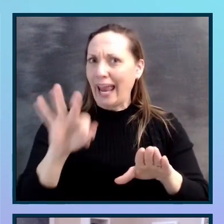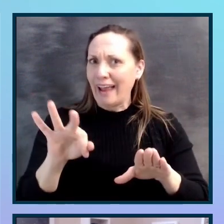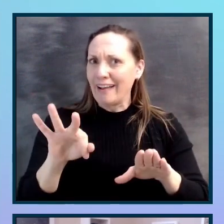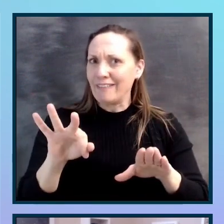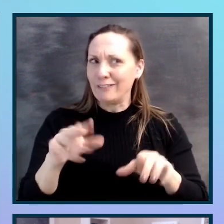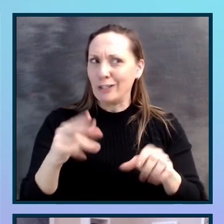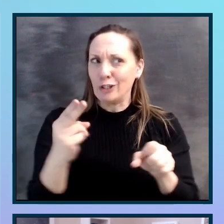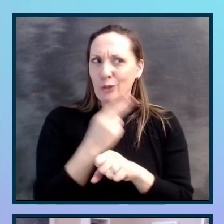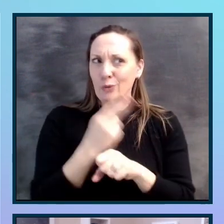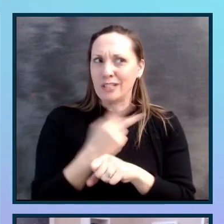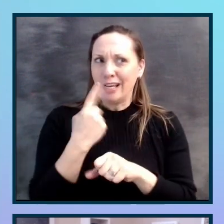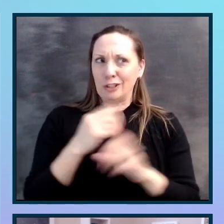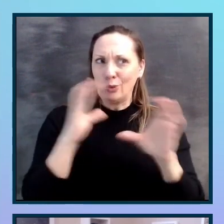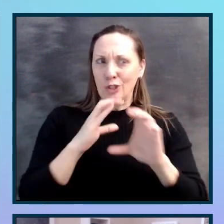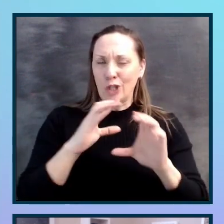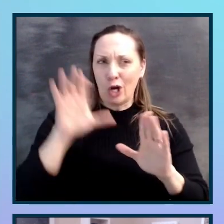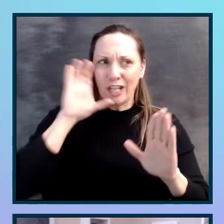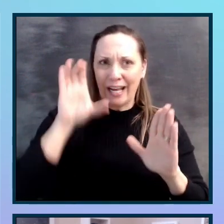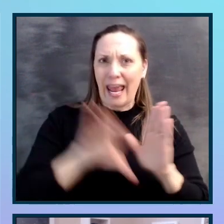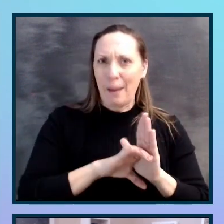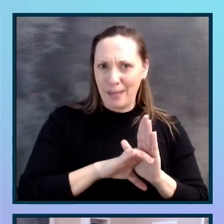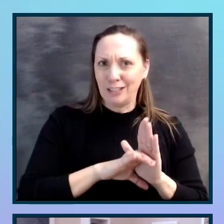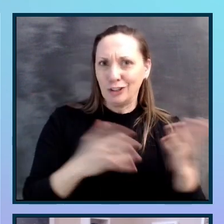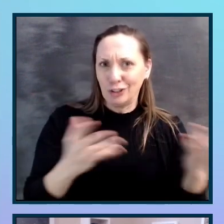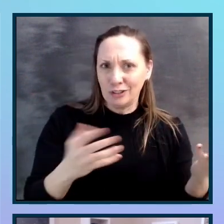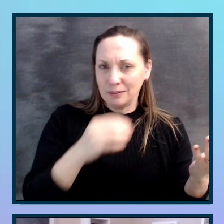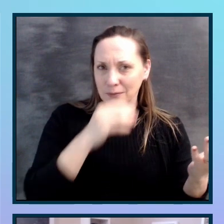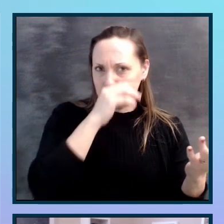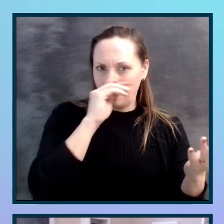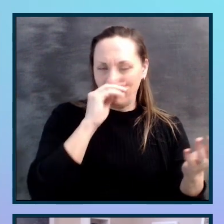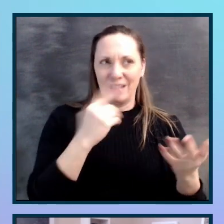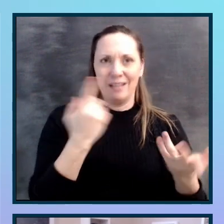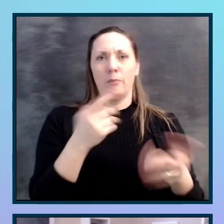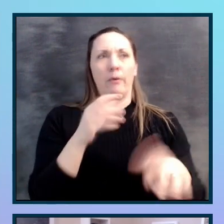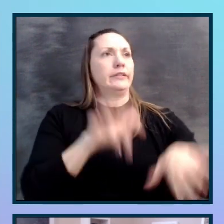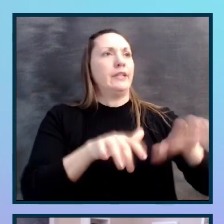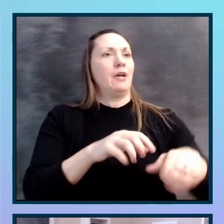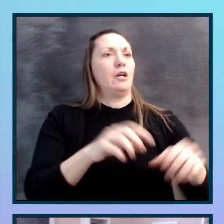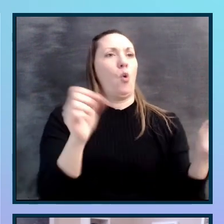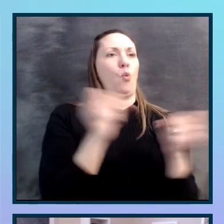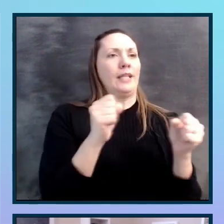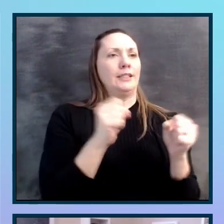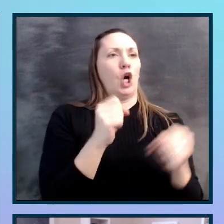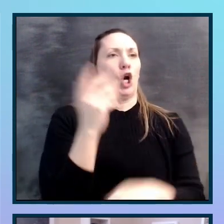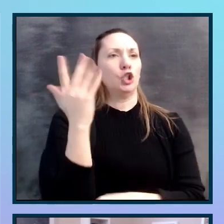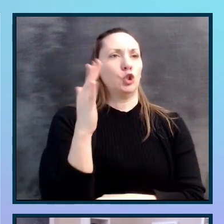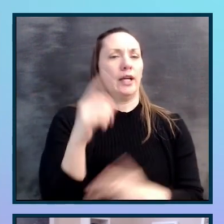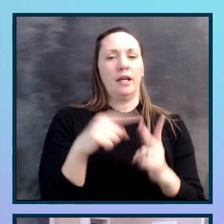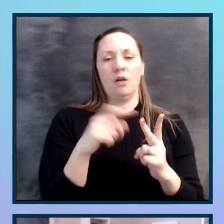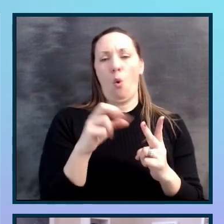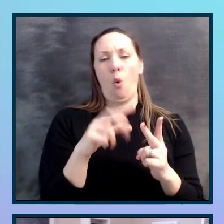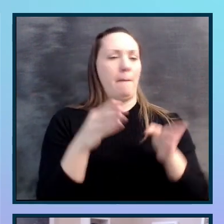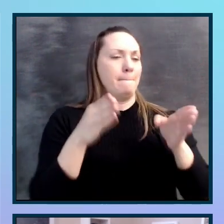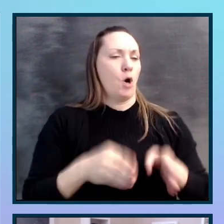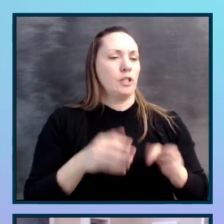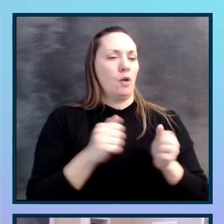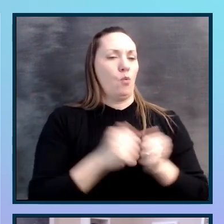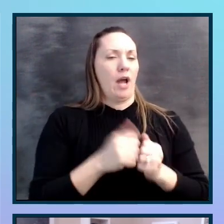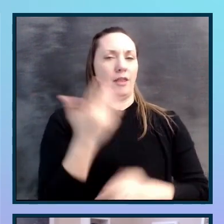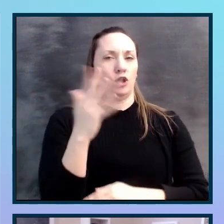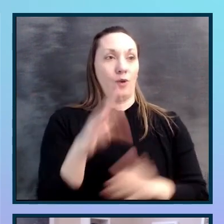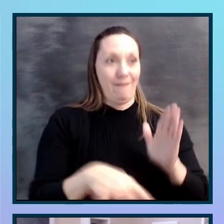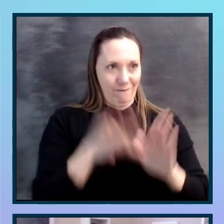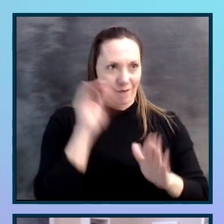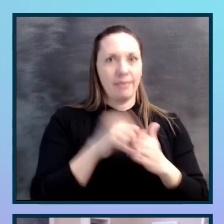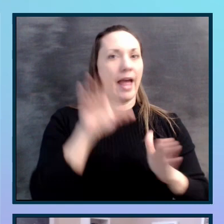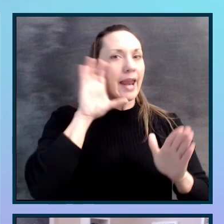the system in order to make an image searchable. Someone can type in winter tree or person with tree and find that image, but it